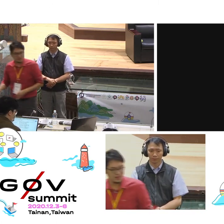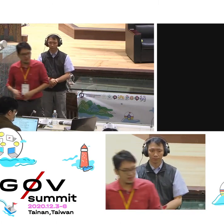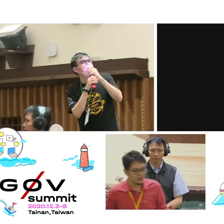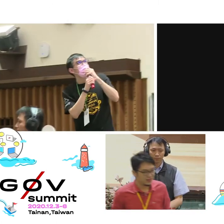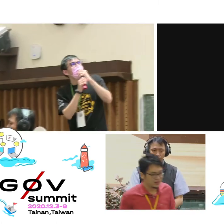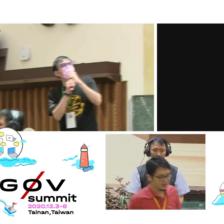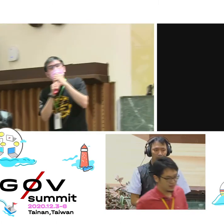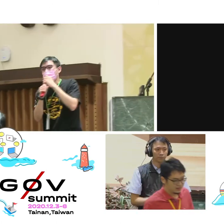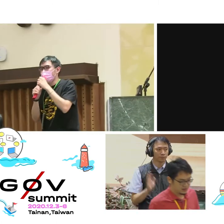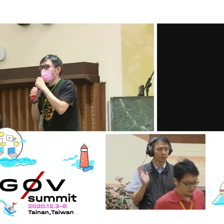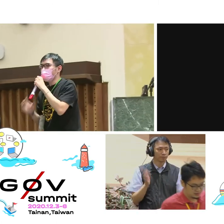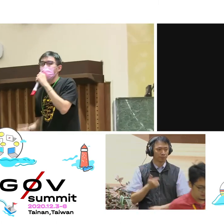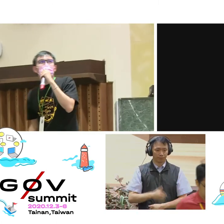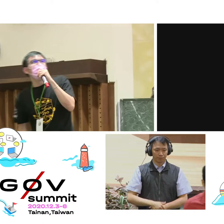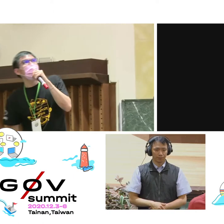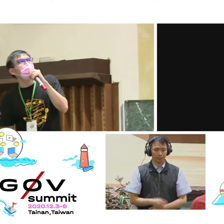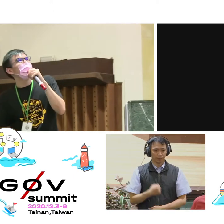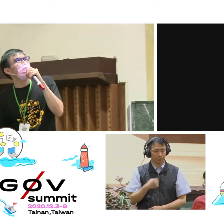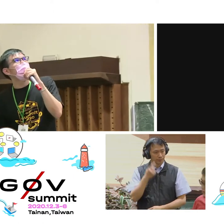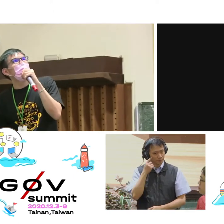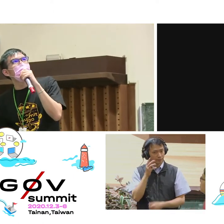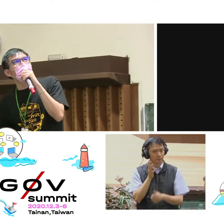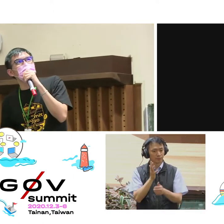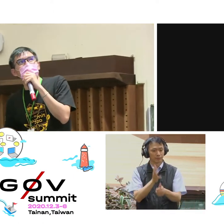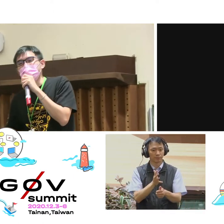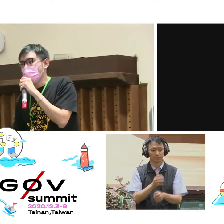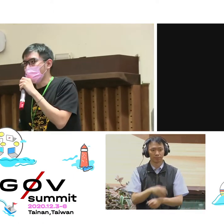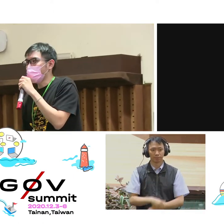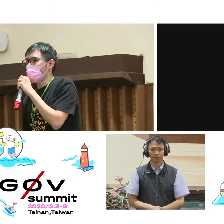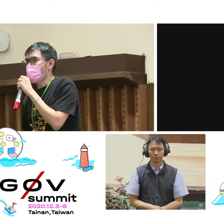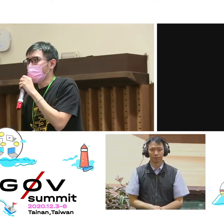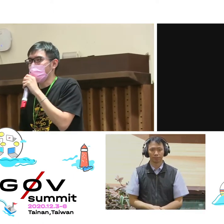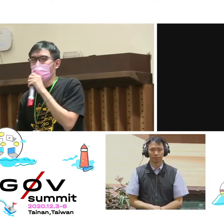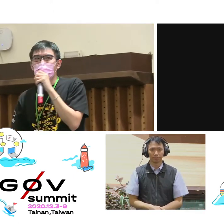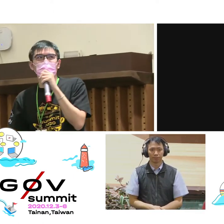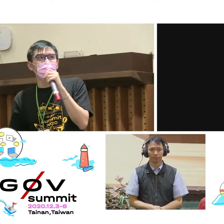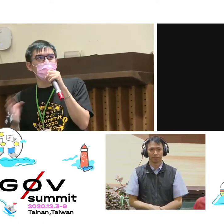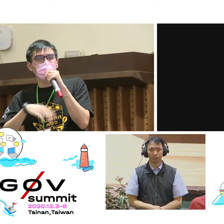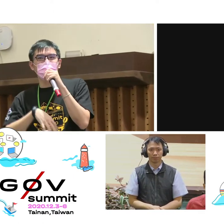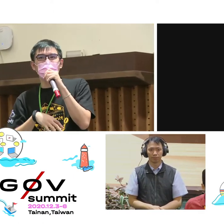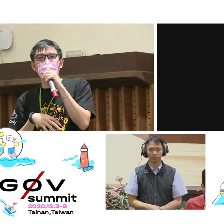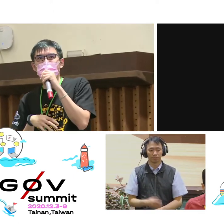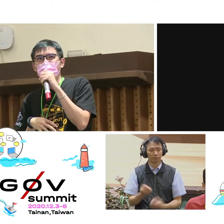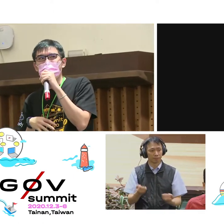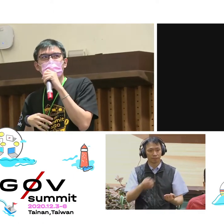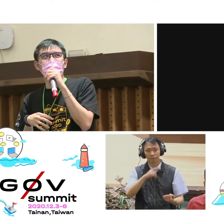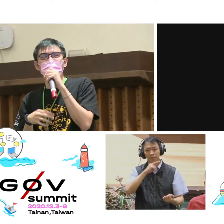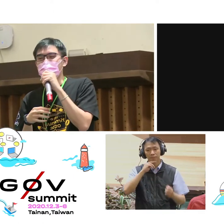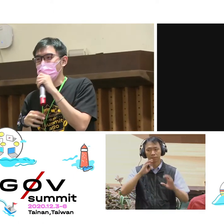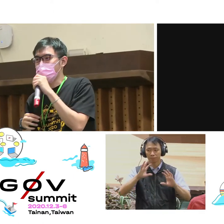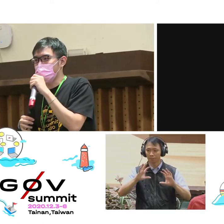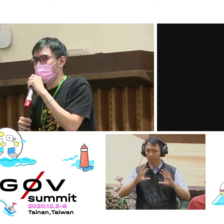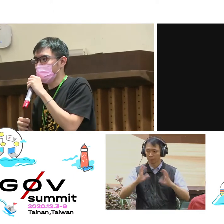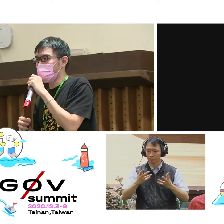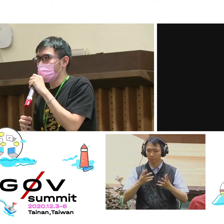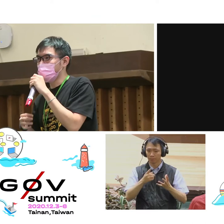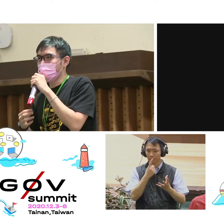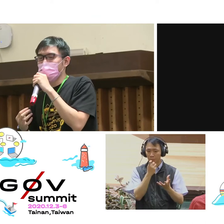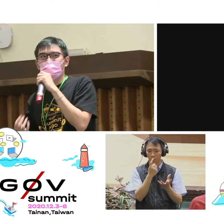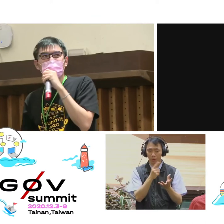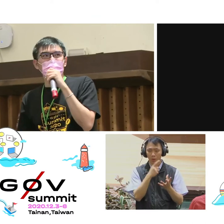So, hello. I want to ask that after the UK, like, leave the UN, is there any change